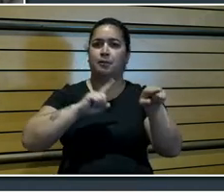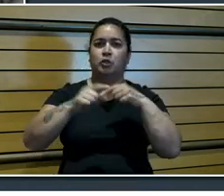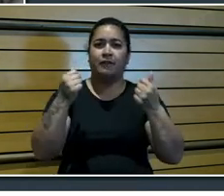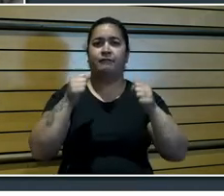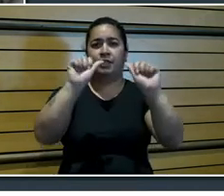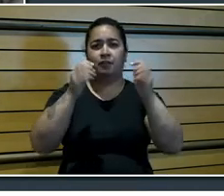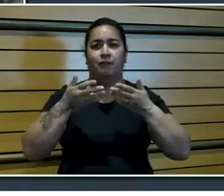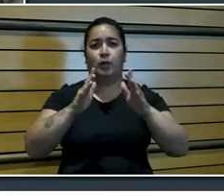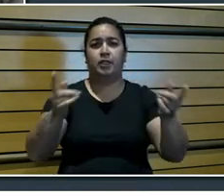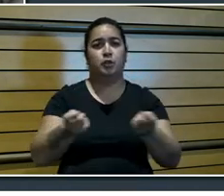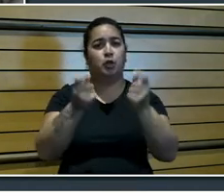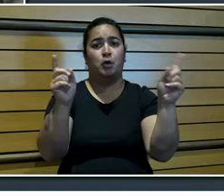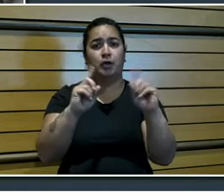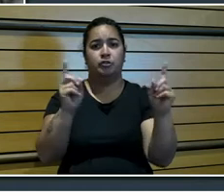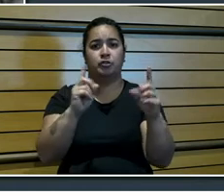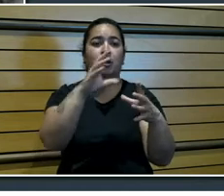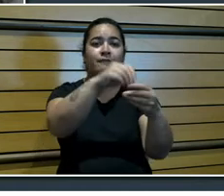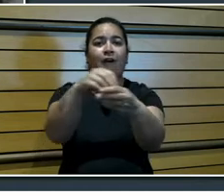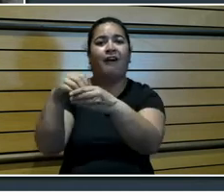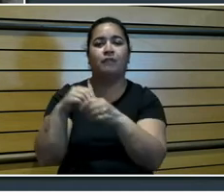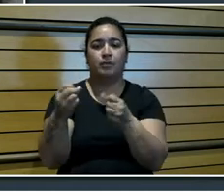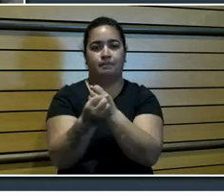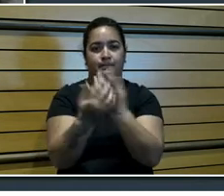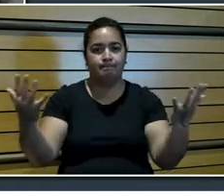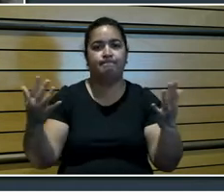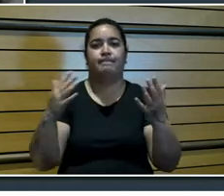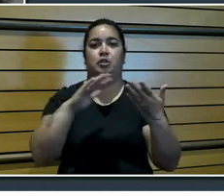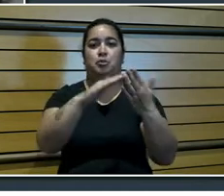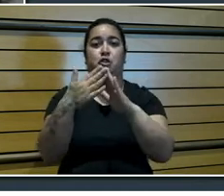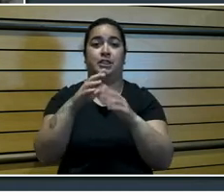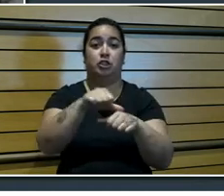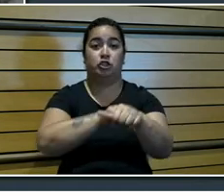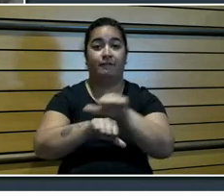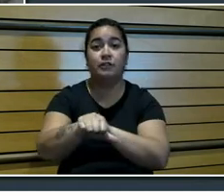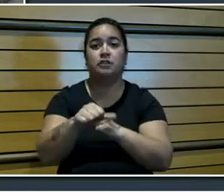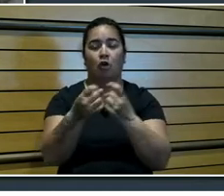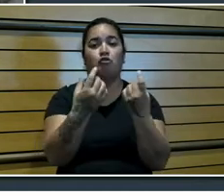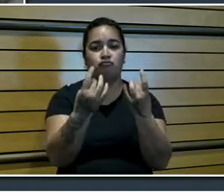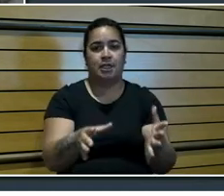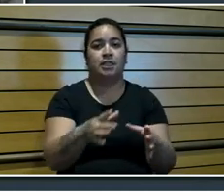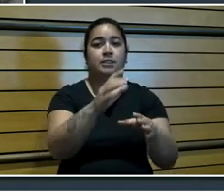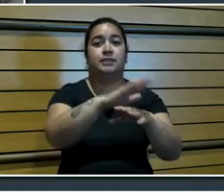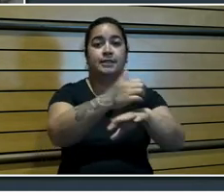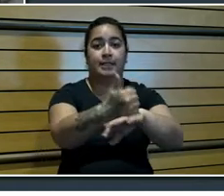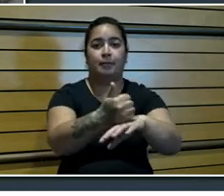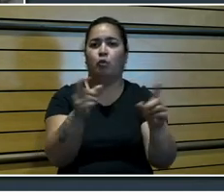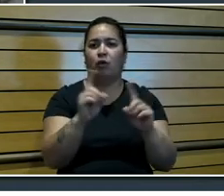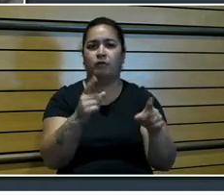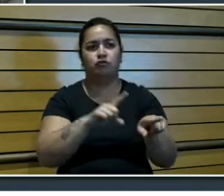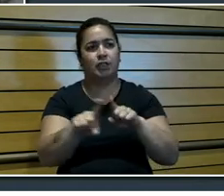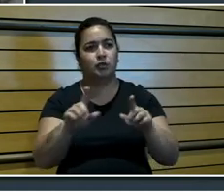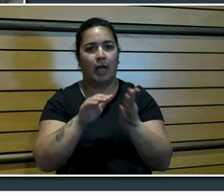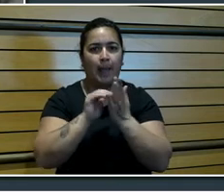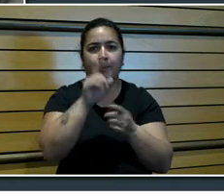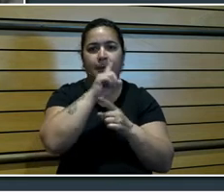to become involved with the many community initiatives which had established themselves to address the problems of crime and